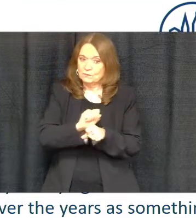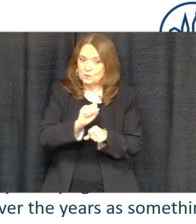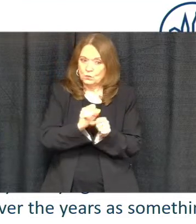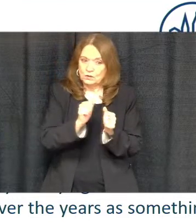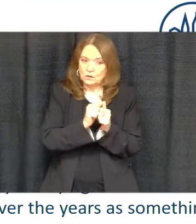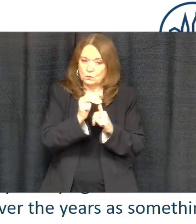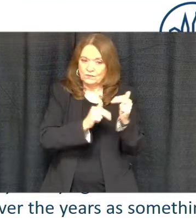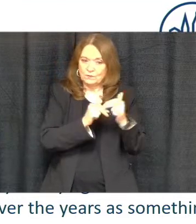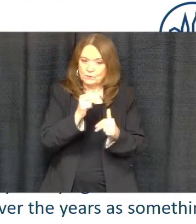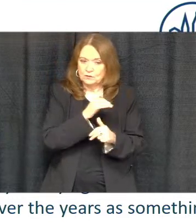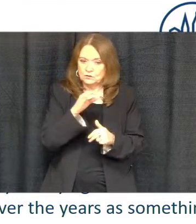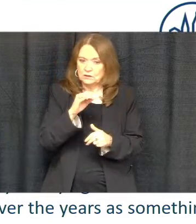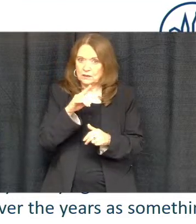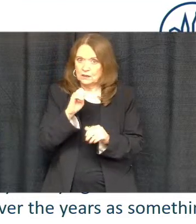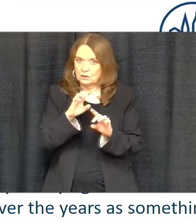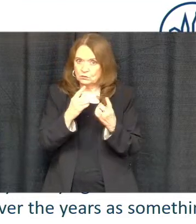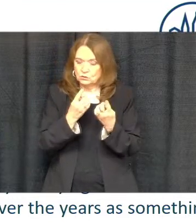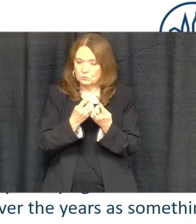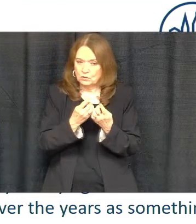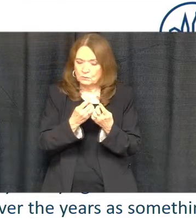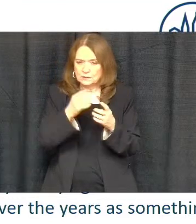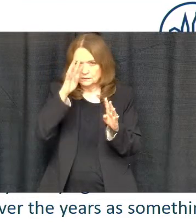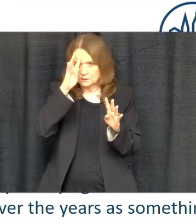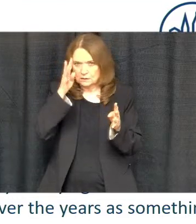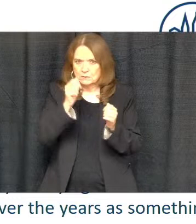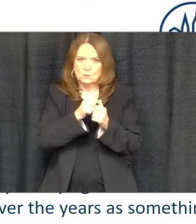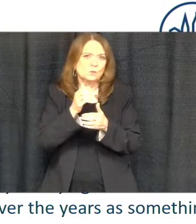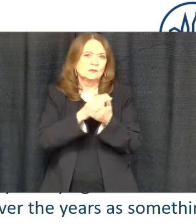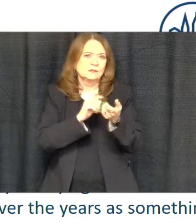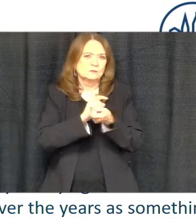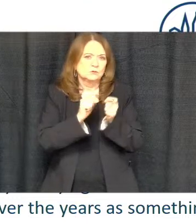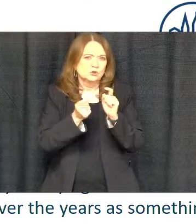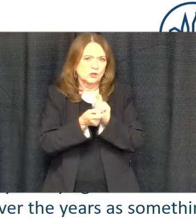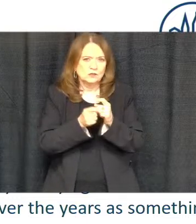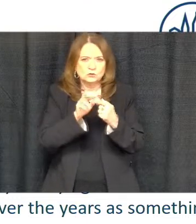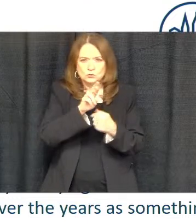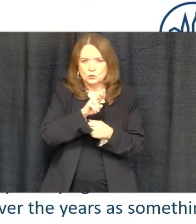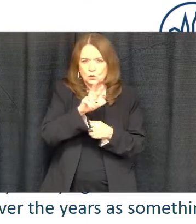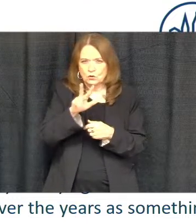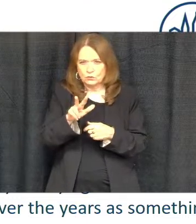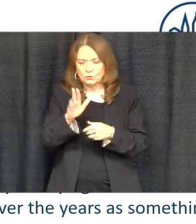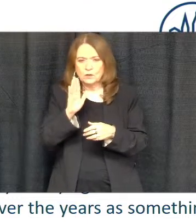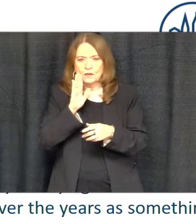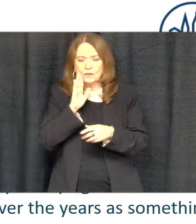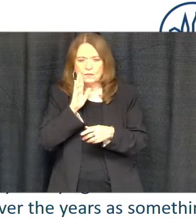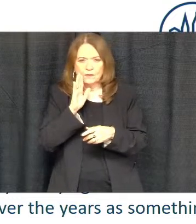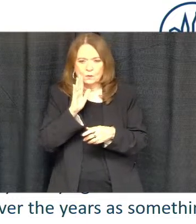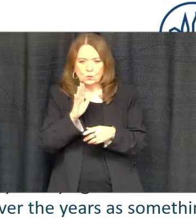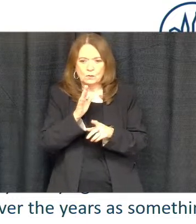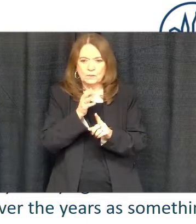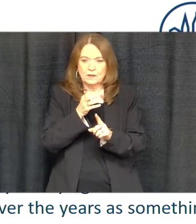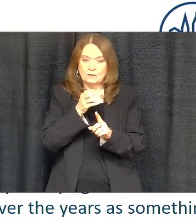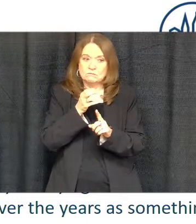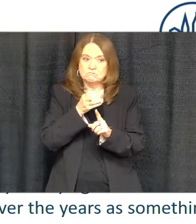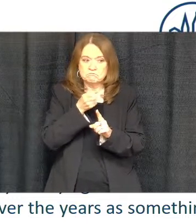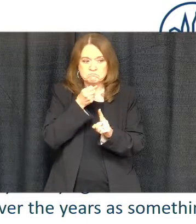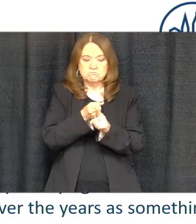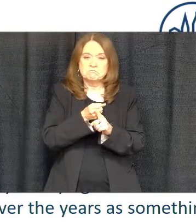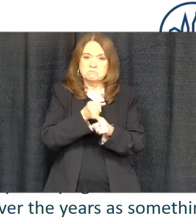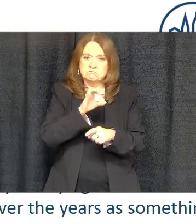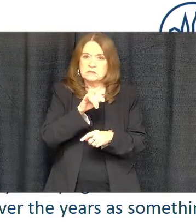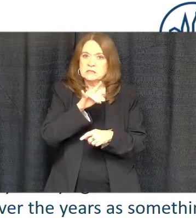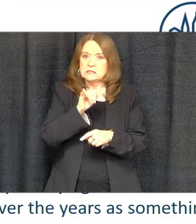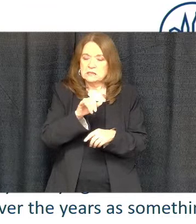Building and Code Department on is to come up with some changes to R3 that will be effective citywide to